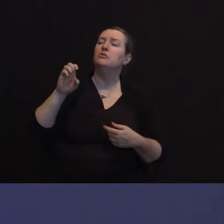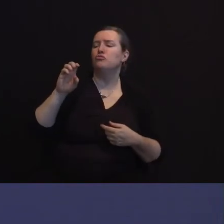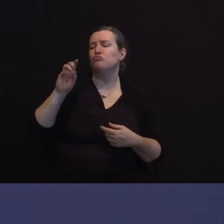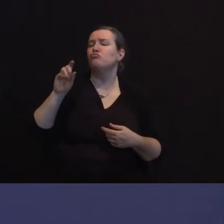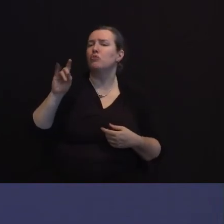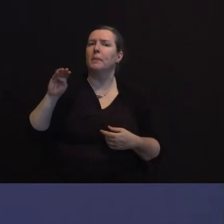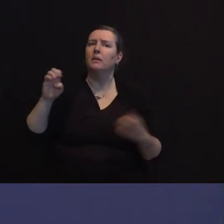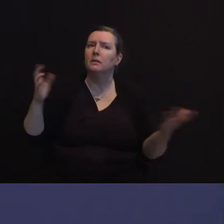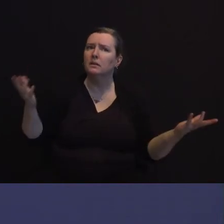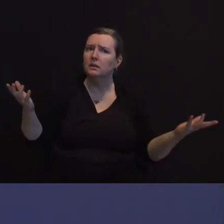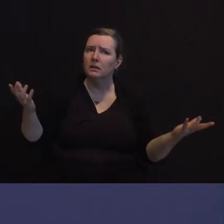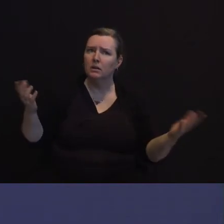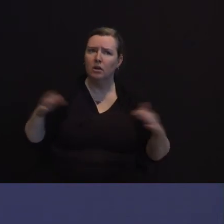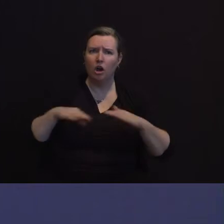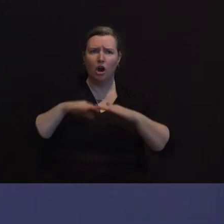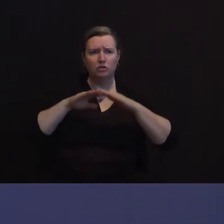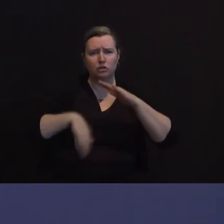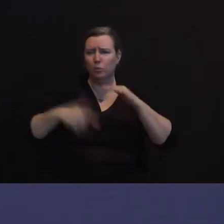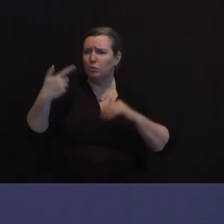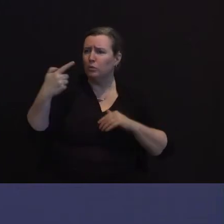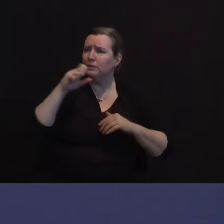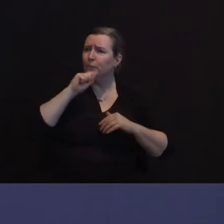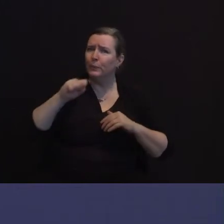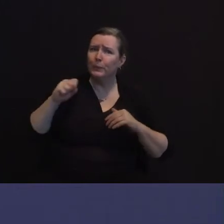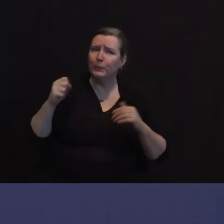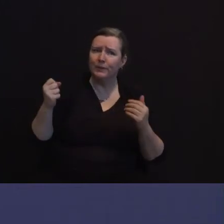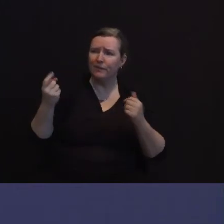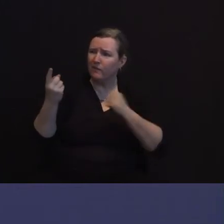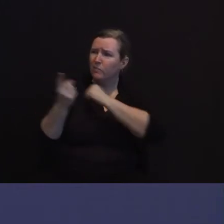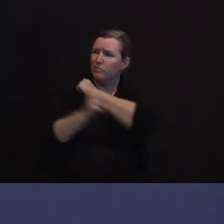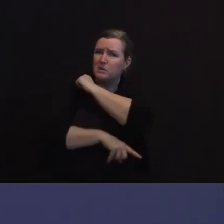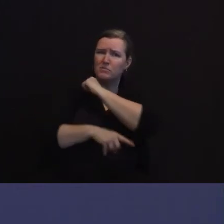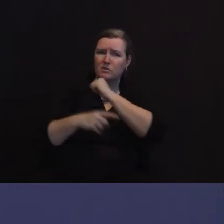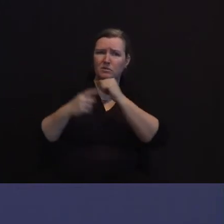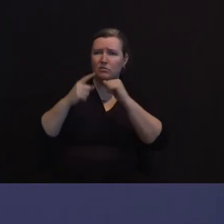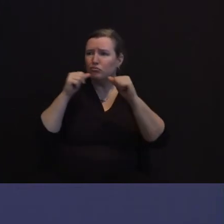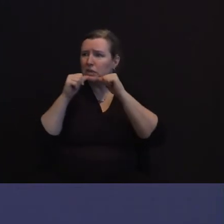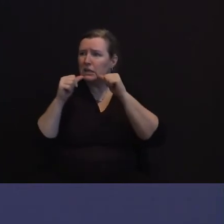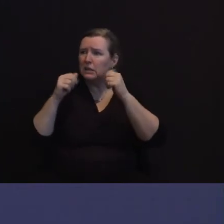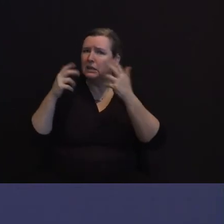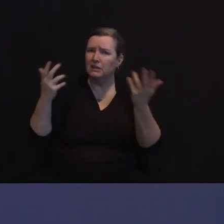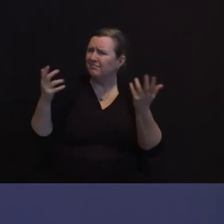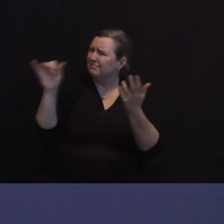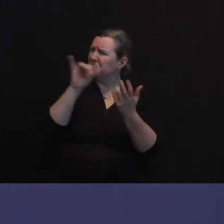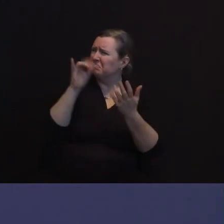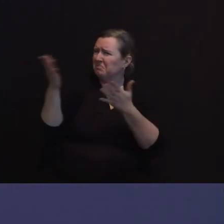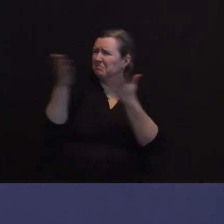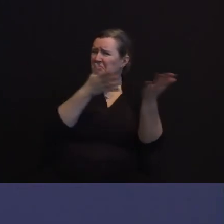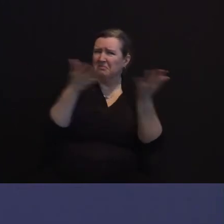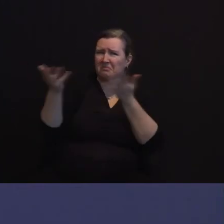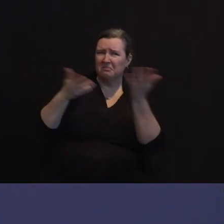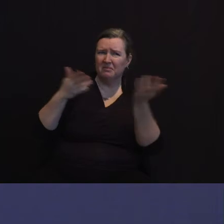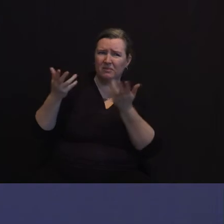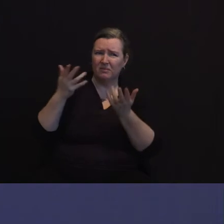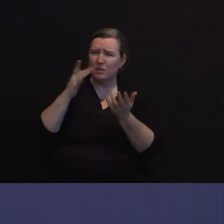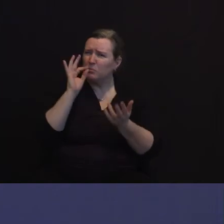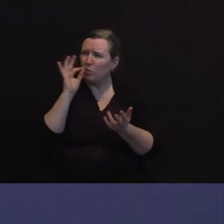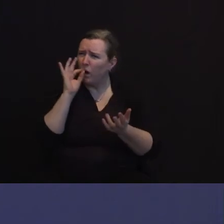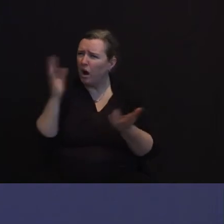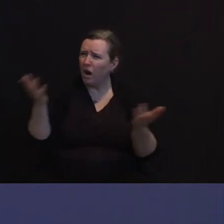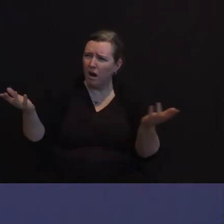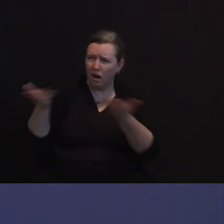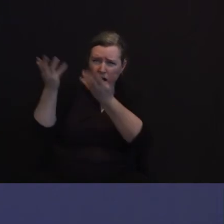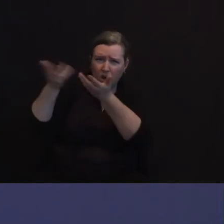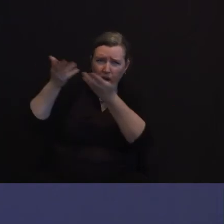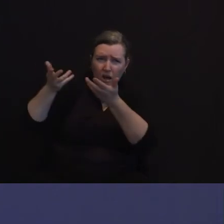criminal penalties for marijuana? Thank you. Yeah, I've got nothing new to add on marijuana in addition to what I said earlier, so tell Alex I'm sorry to